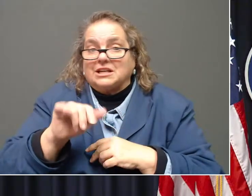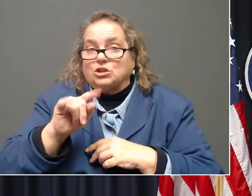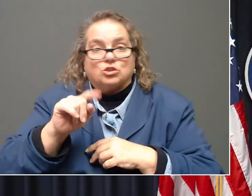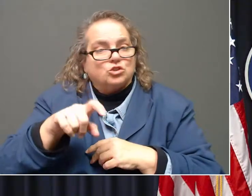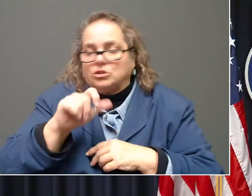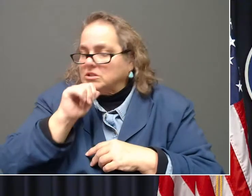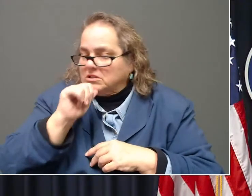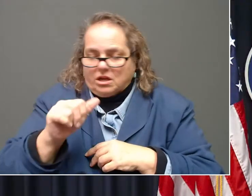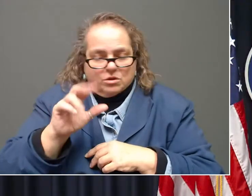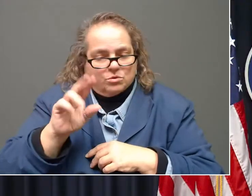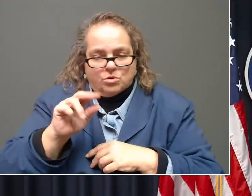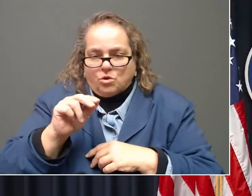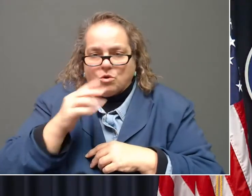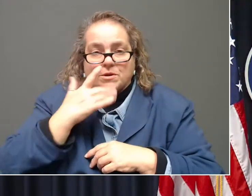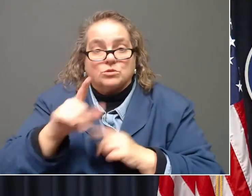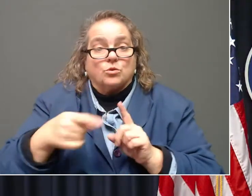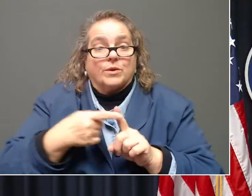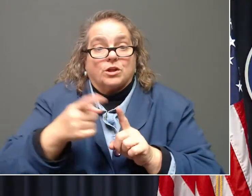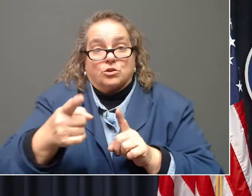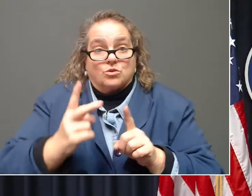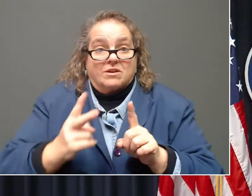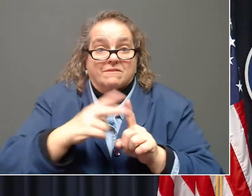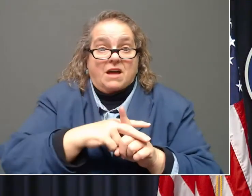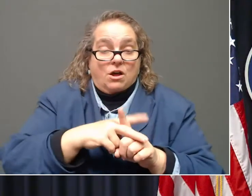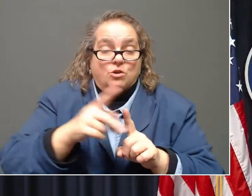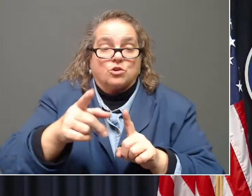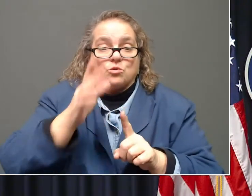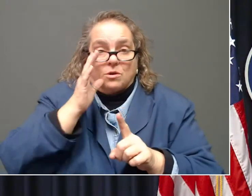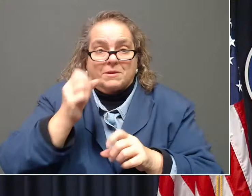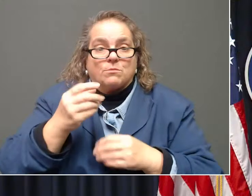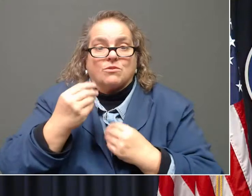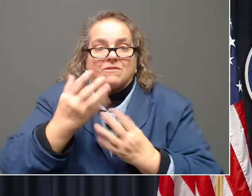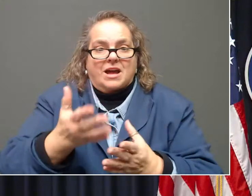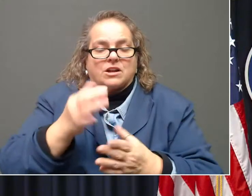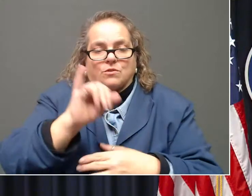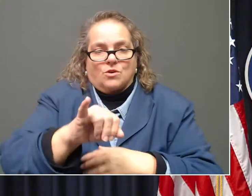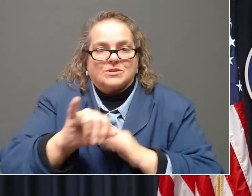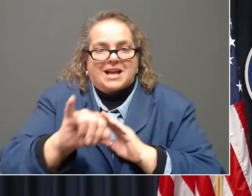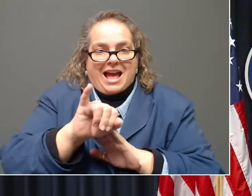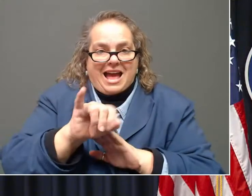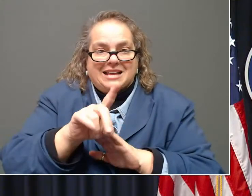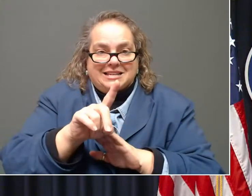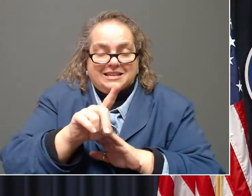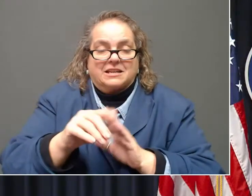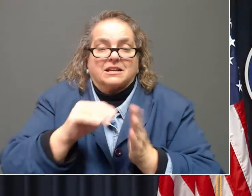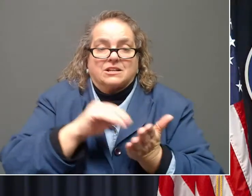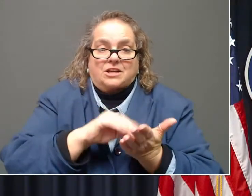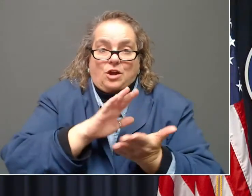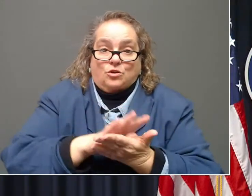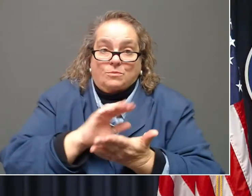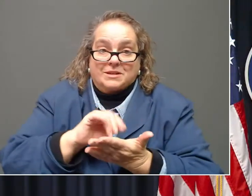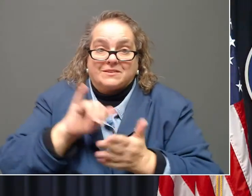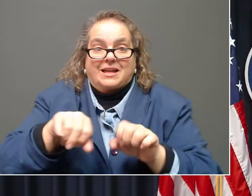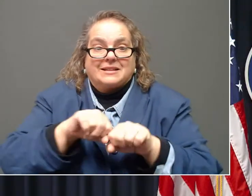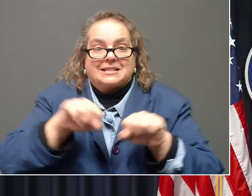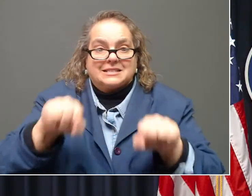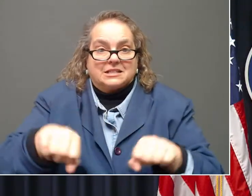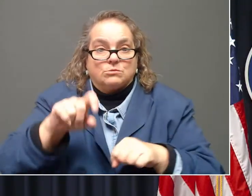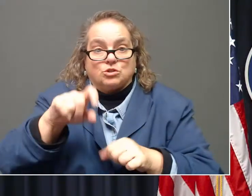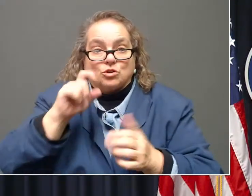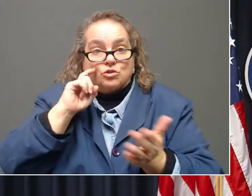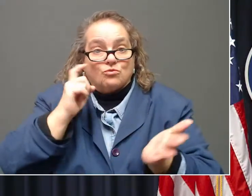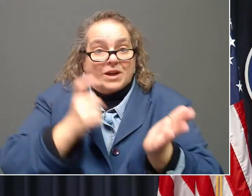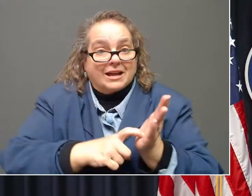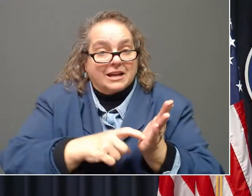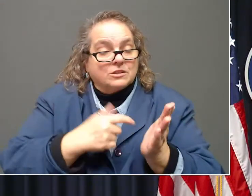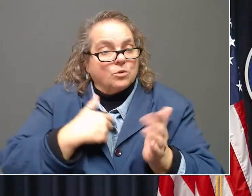County? And then secondly, for Amy, if your name comes up as entered fraudulently, and